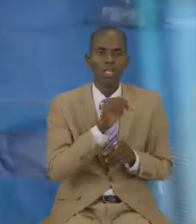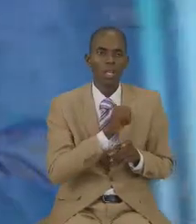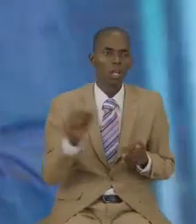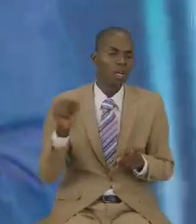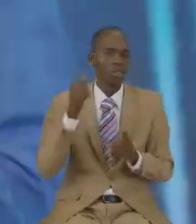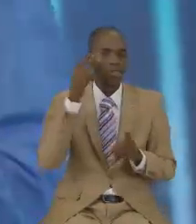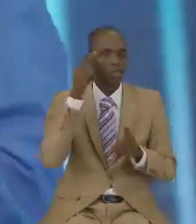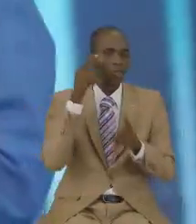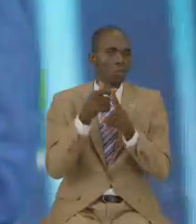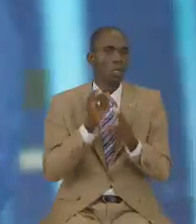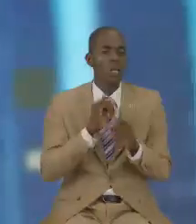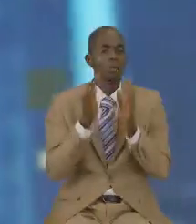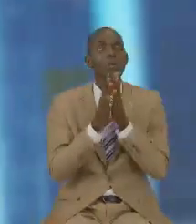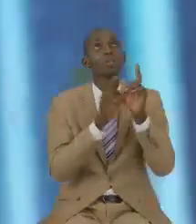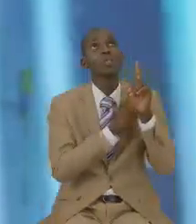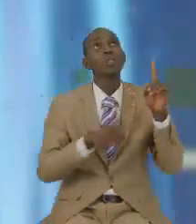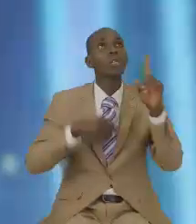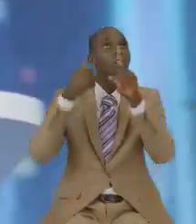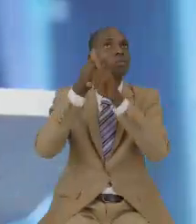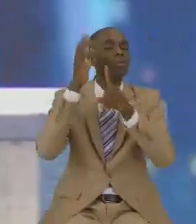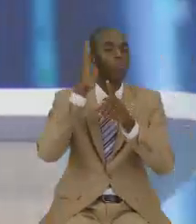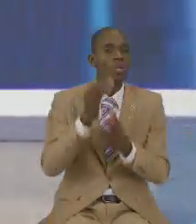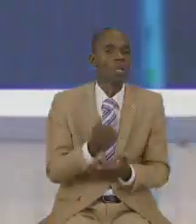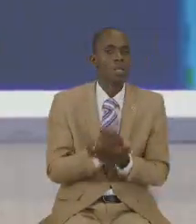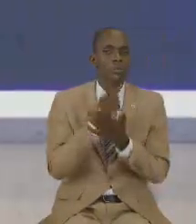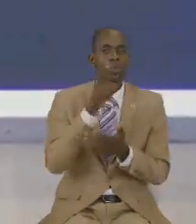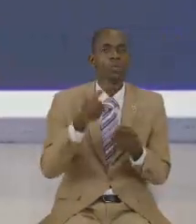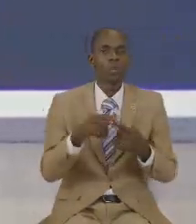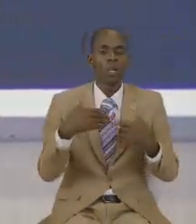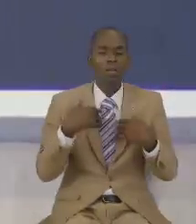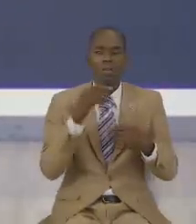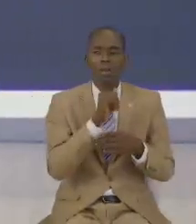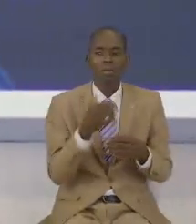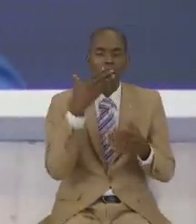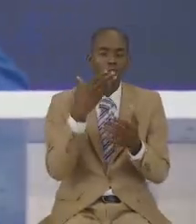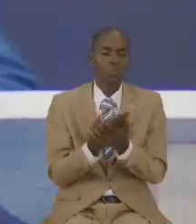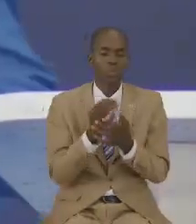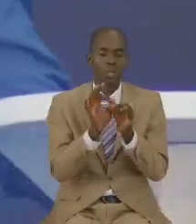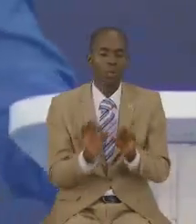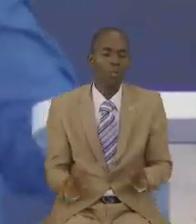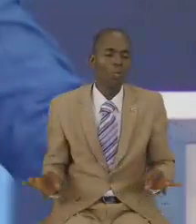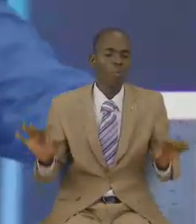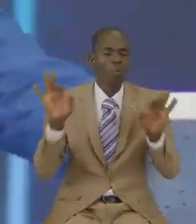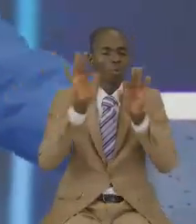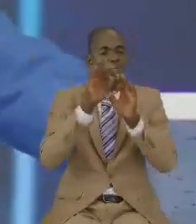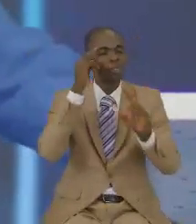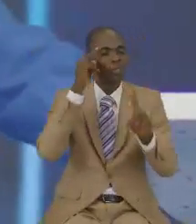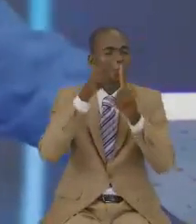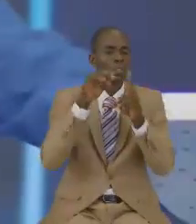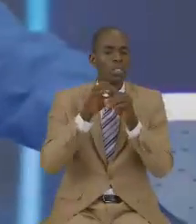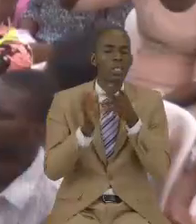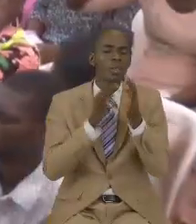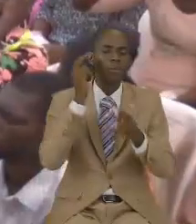Lord himself will help you to have a worthy goal, a winning goal, in